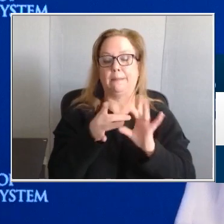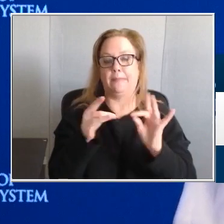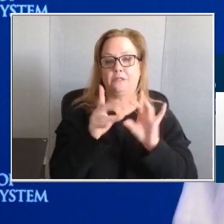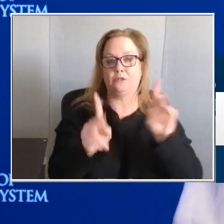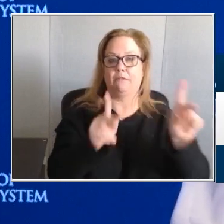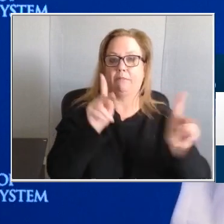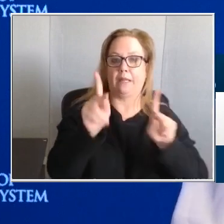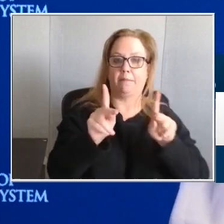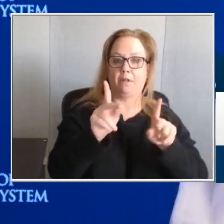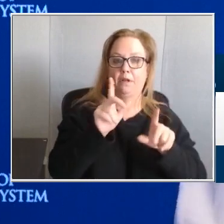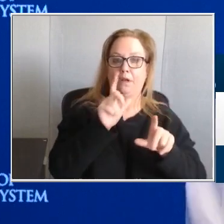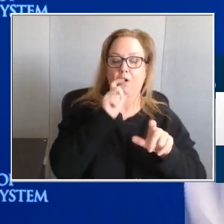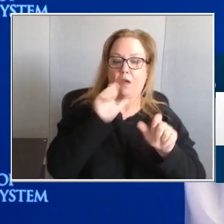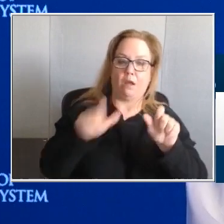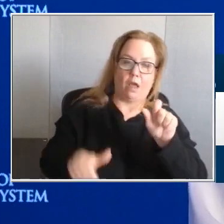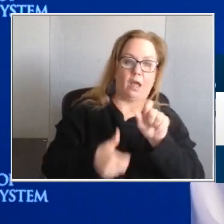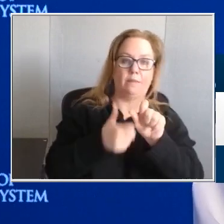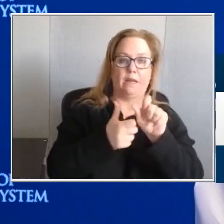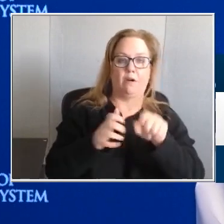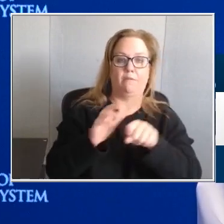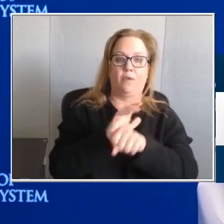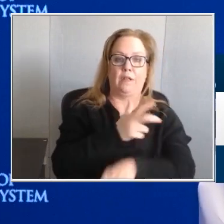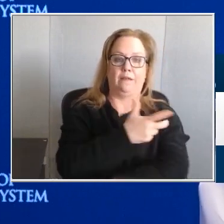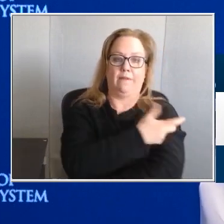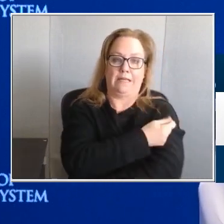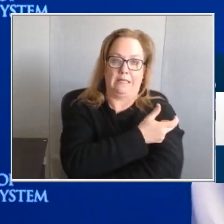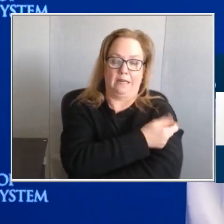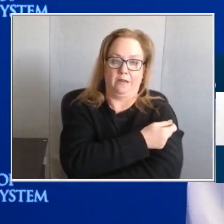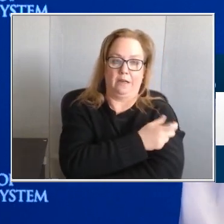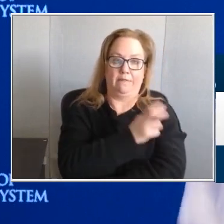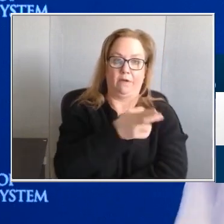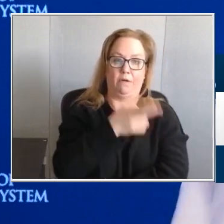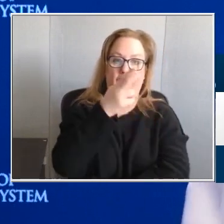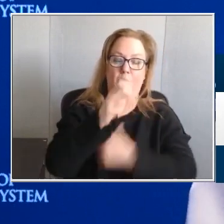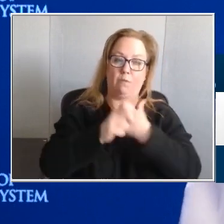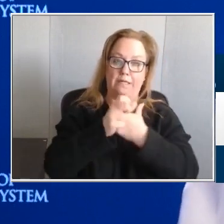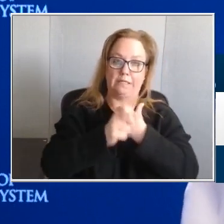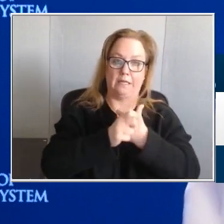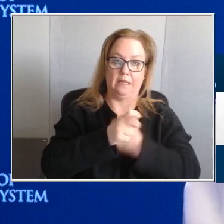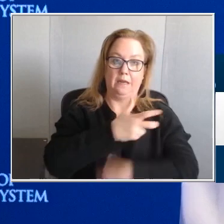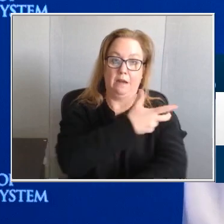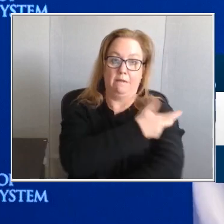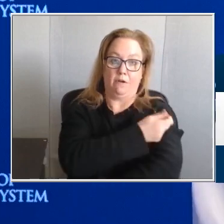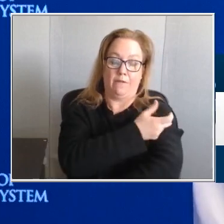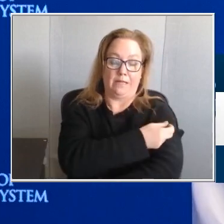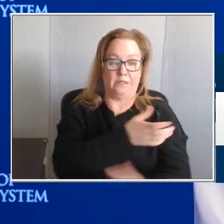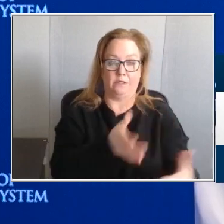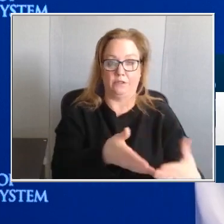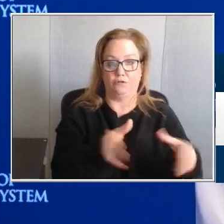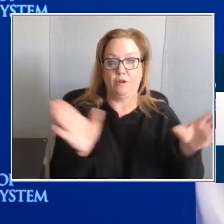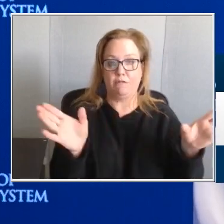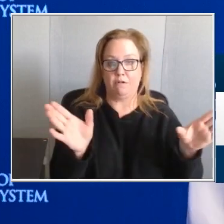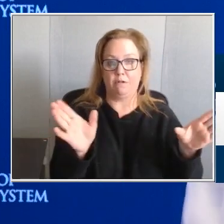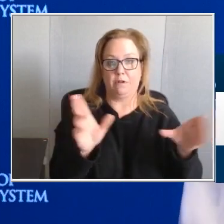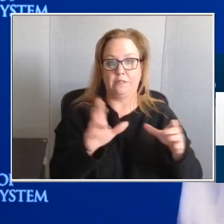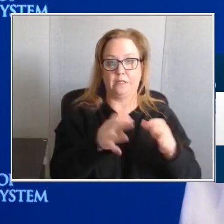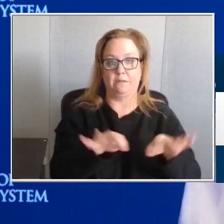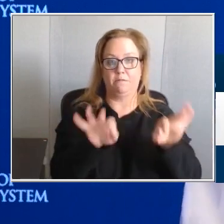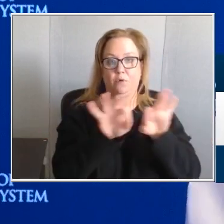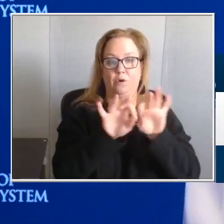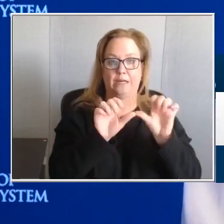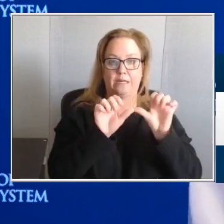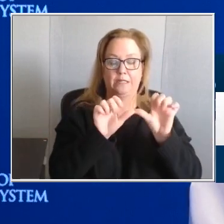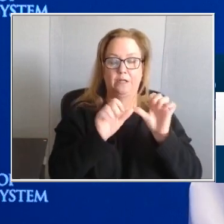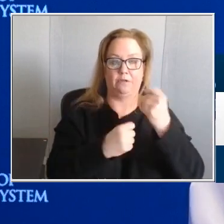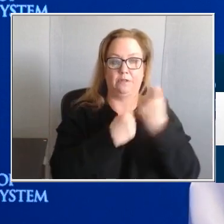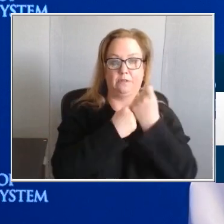who are not up to date or fully vaccinated, especially if they are high risk. And then for vaccines in general, it's of course important to continue to endorse